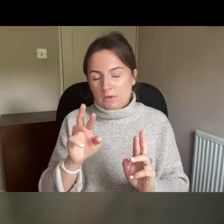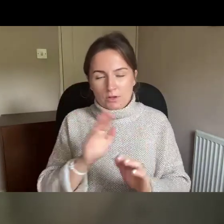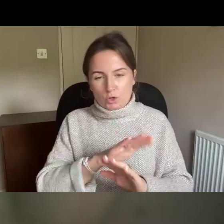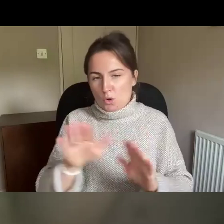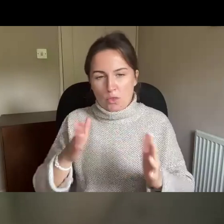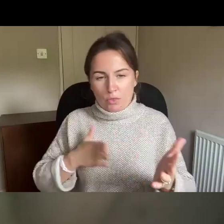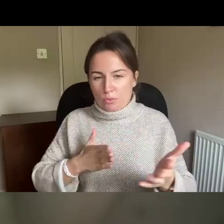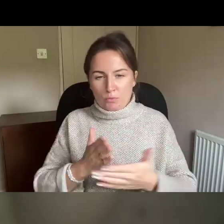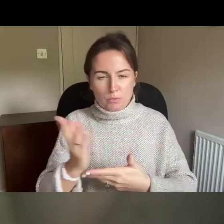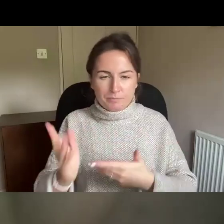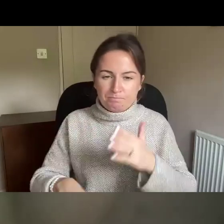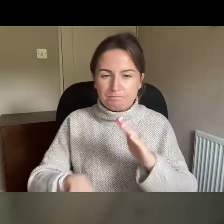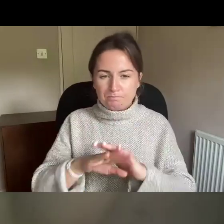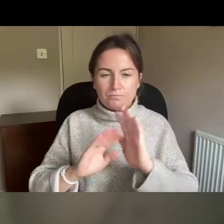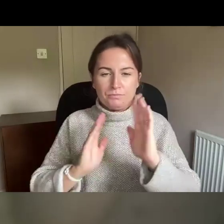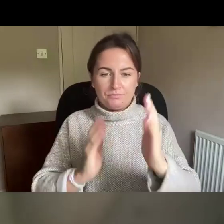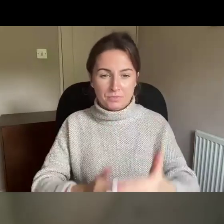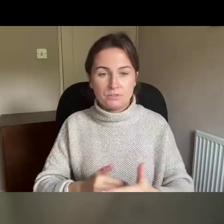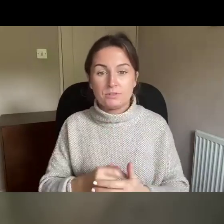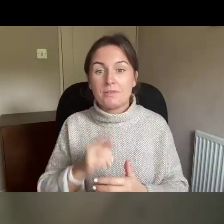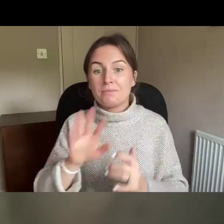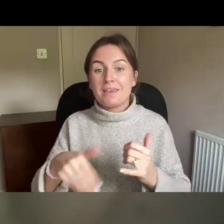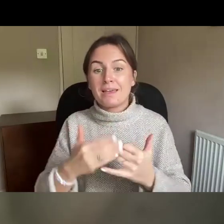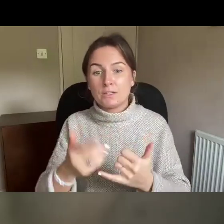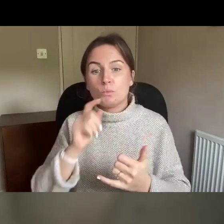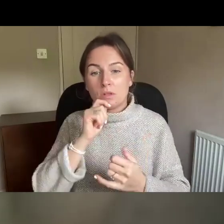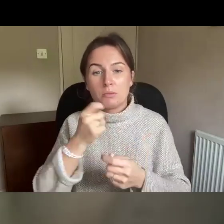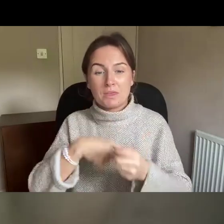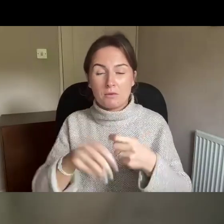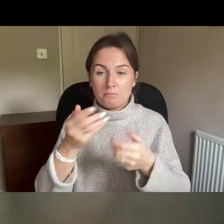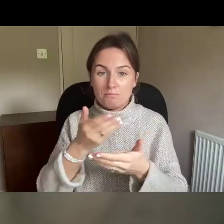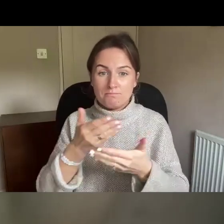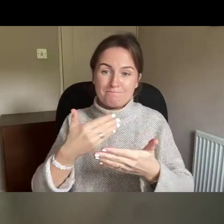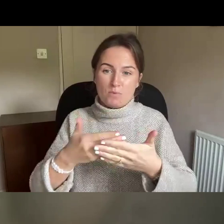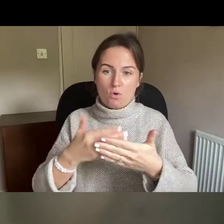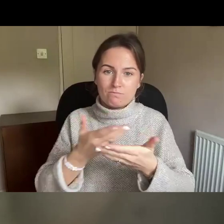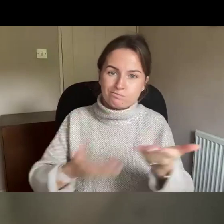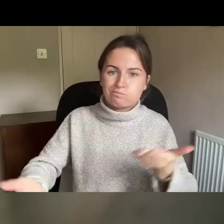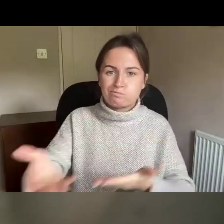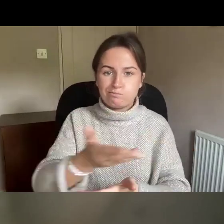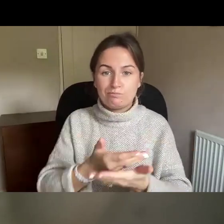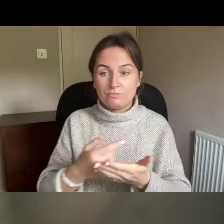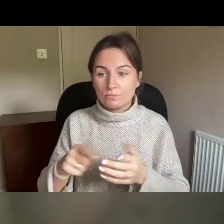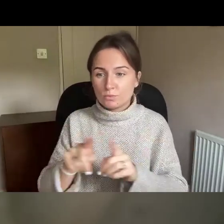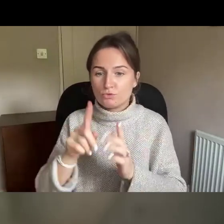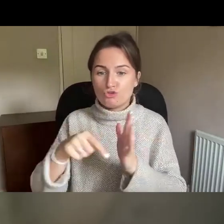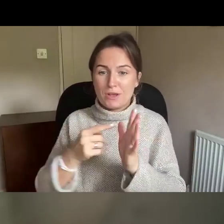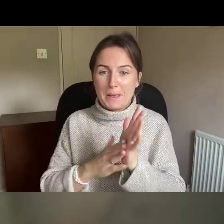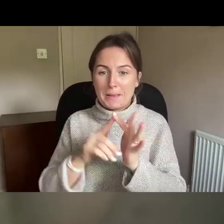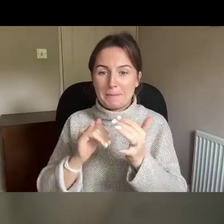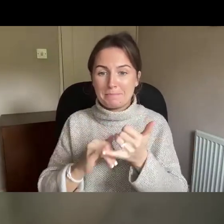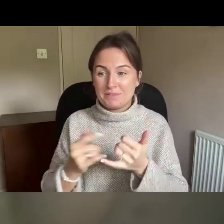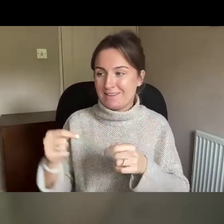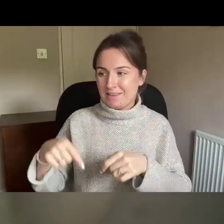We can obviously then have a bit more of a discussion with everyone in the group or via the Q&A. And James will also be around to support with questions as